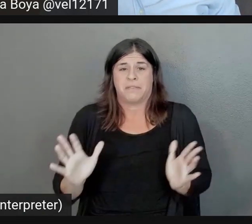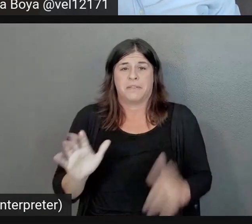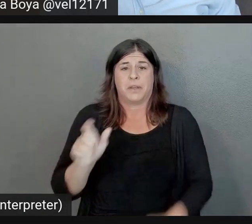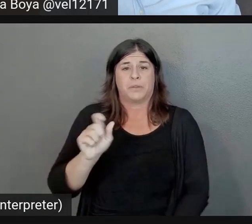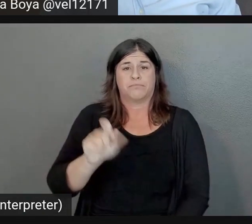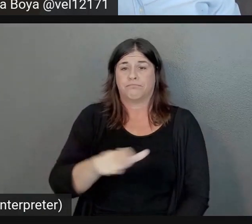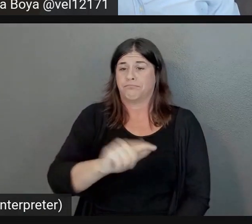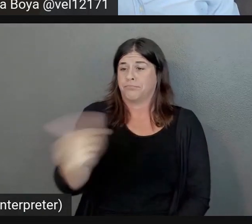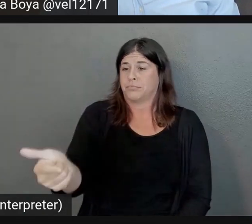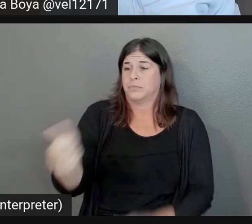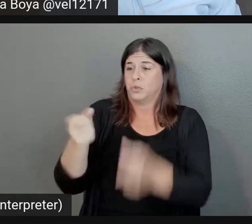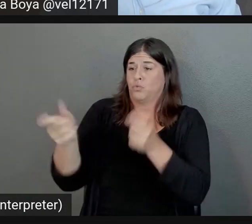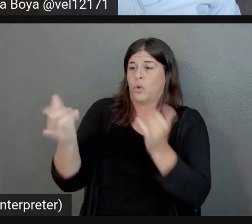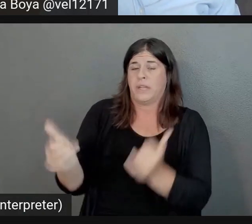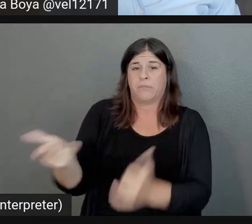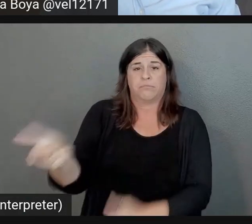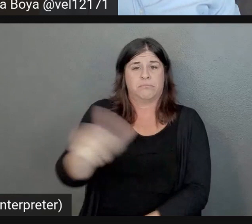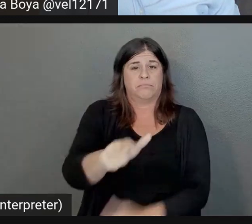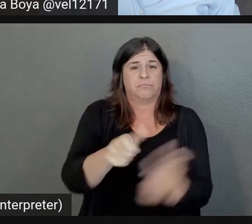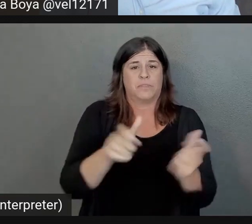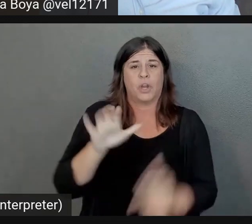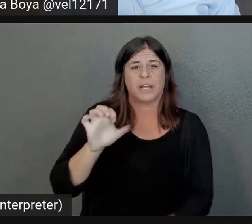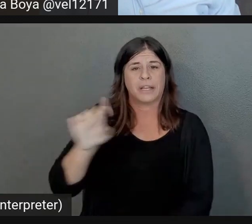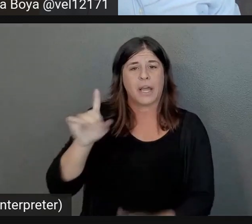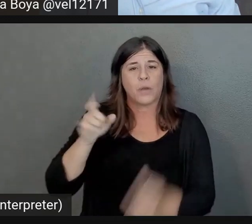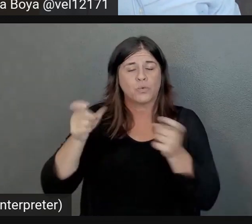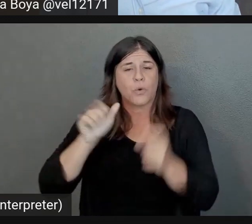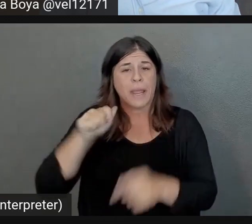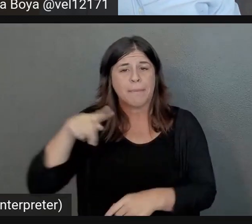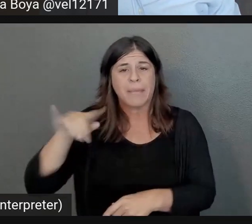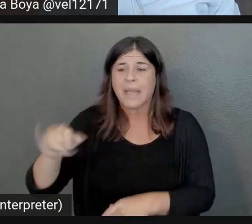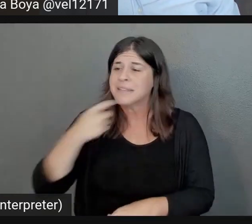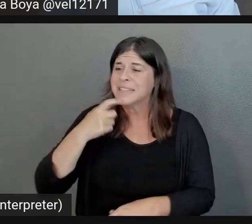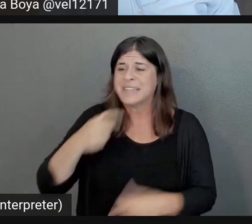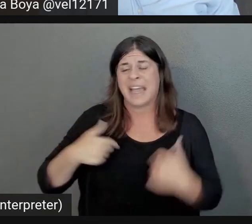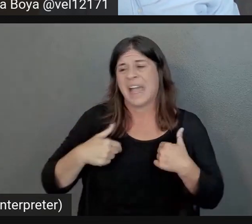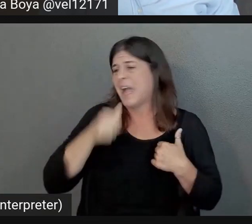over to the Cloud Control API and saying, I'm not